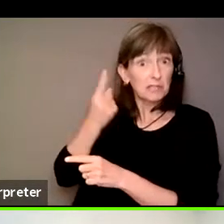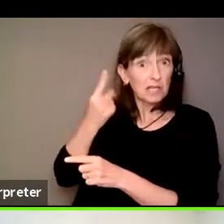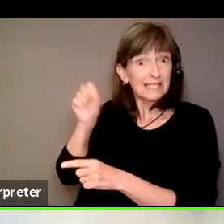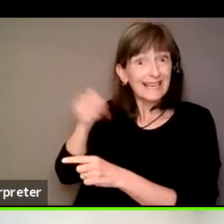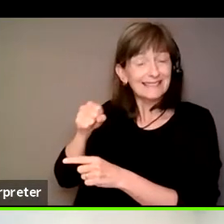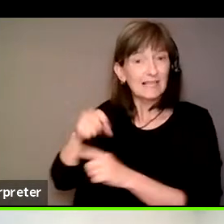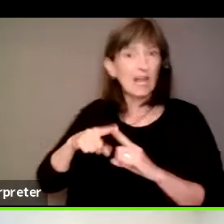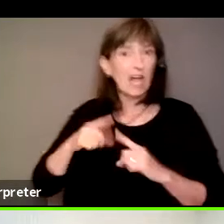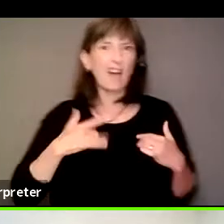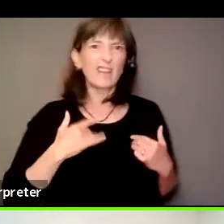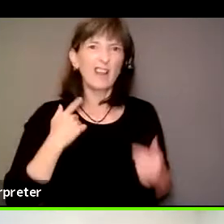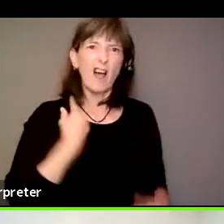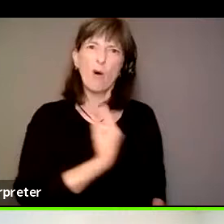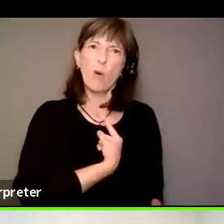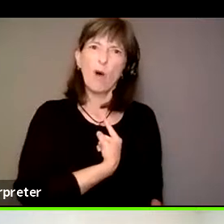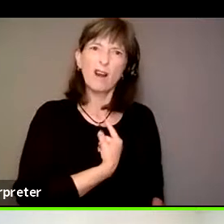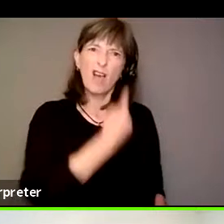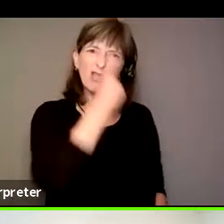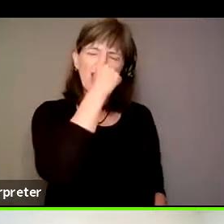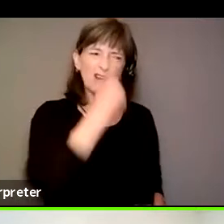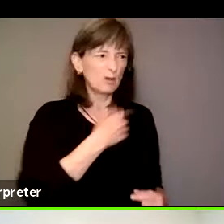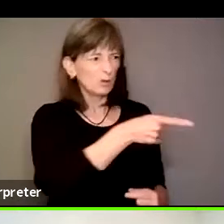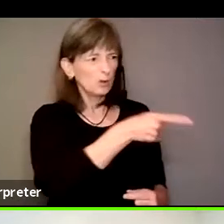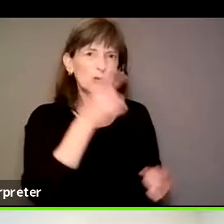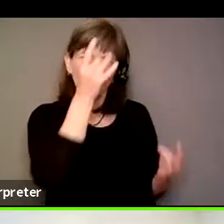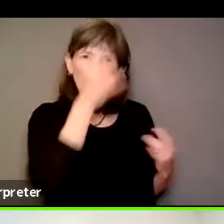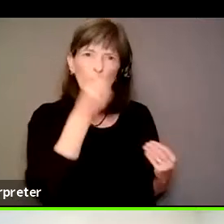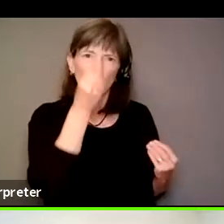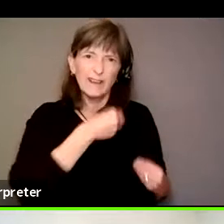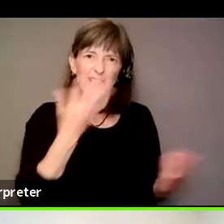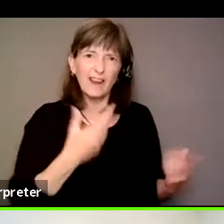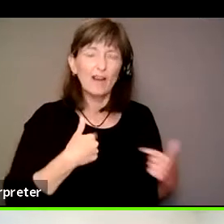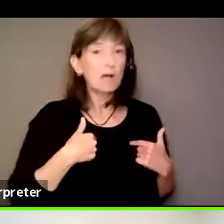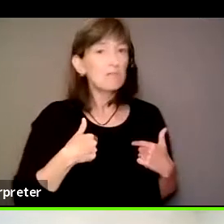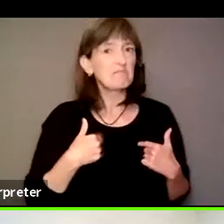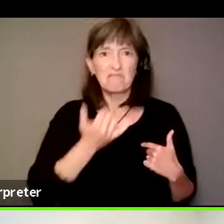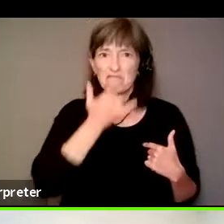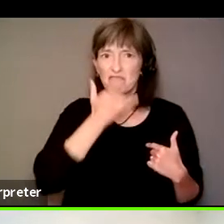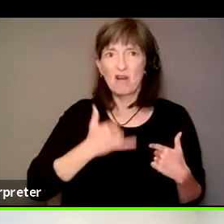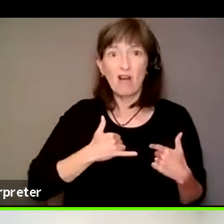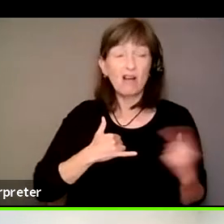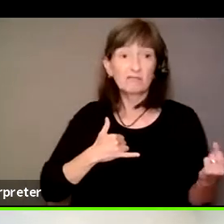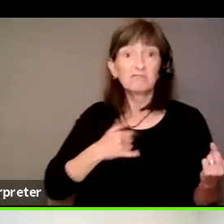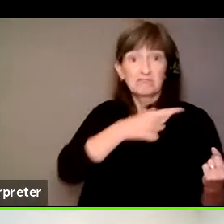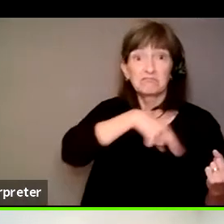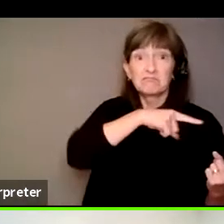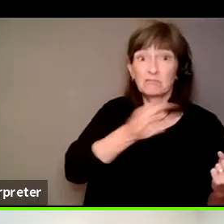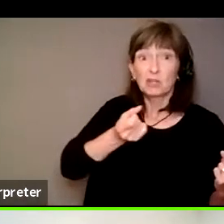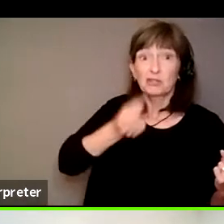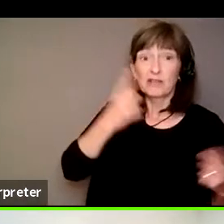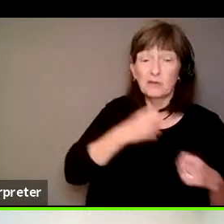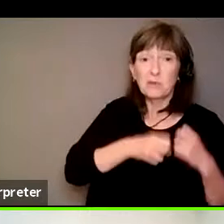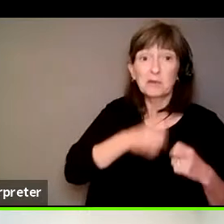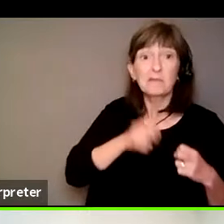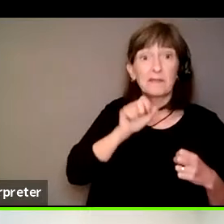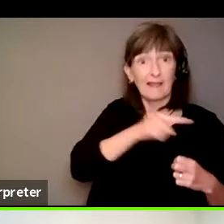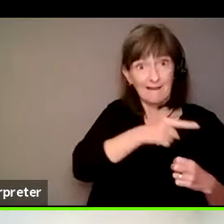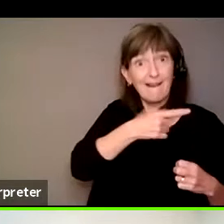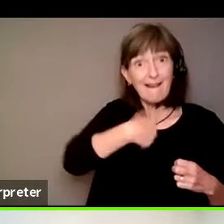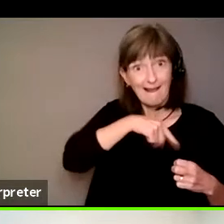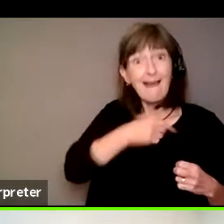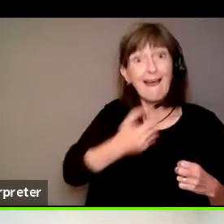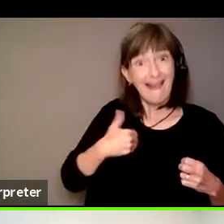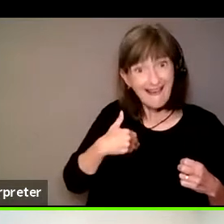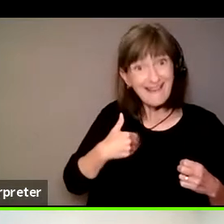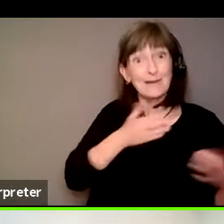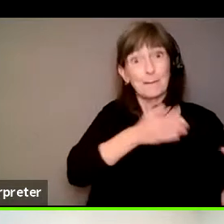feeling like I was the only one carrying that flame, I realized that they really did have a course of action and a plan. And